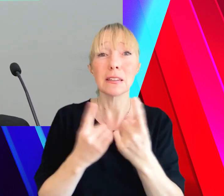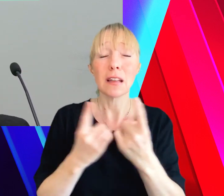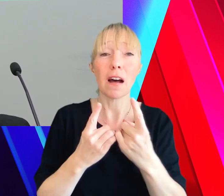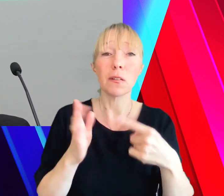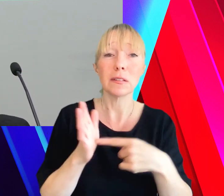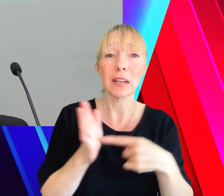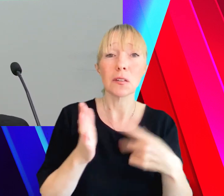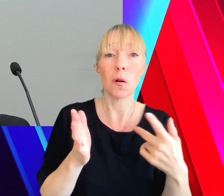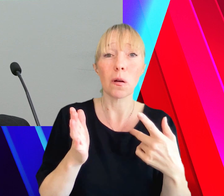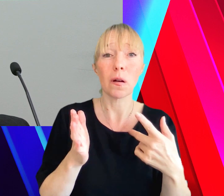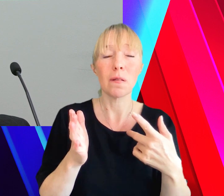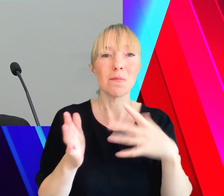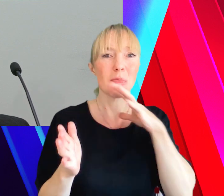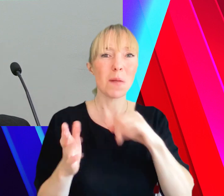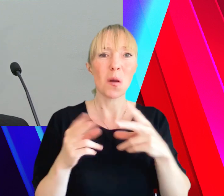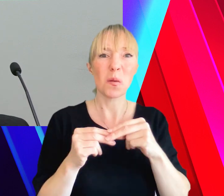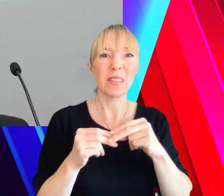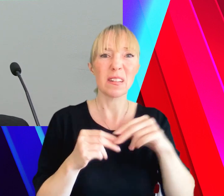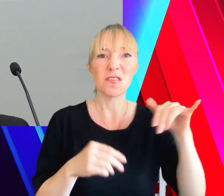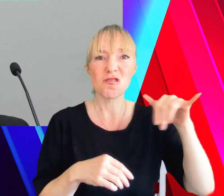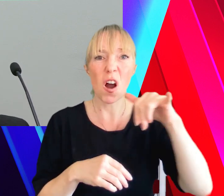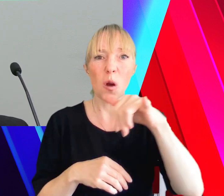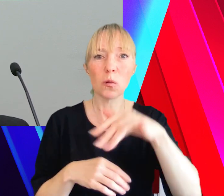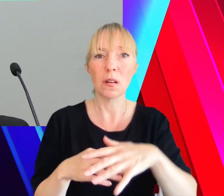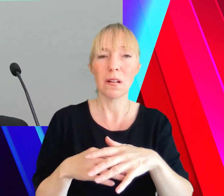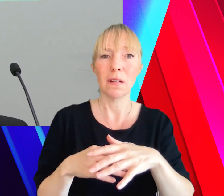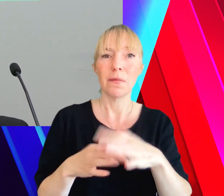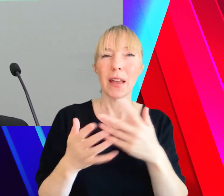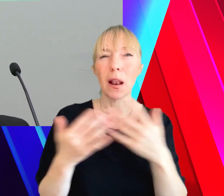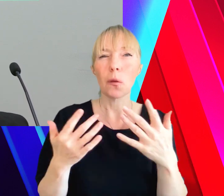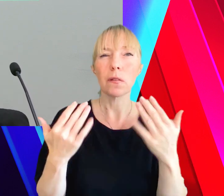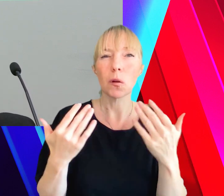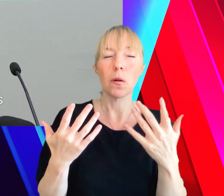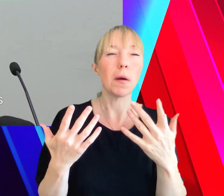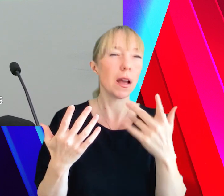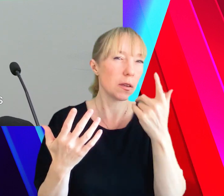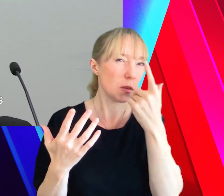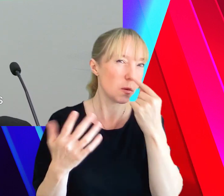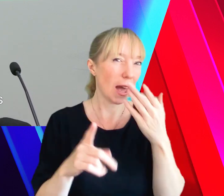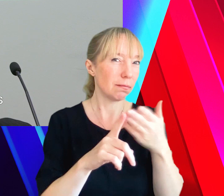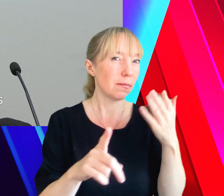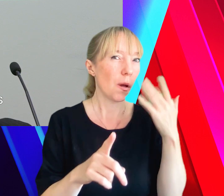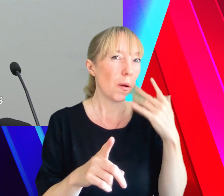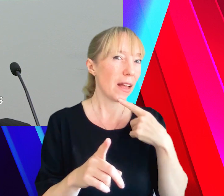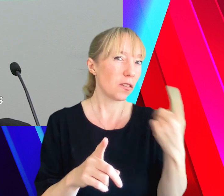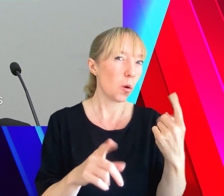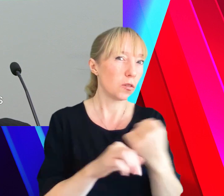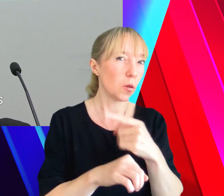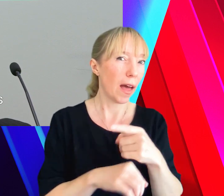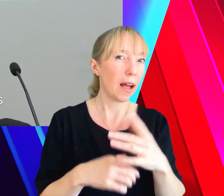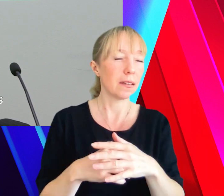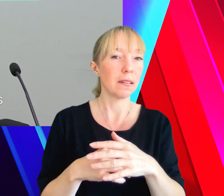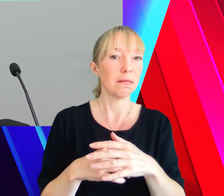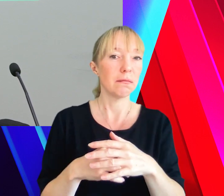TikTok that we've all seen, I'm sure, like up in the bloke with drone, all sorts. Like there's lots of great stuff going on, but then you can always tell when it's like someone's told them